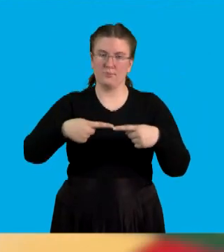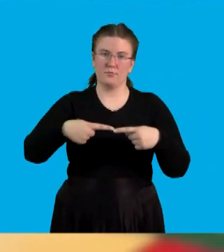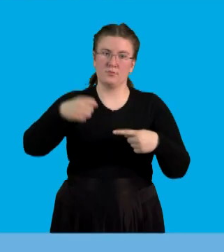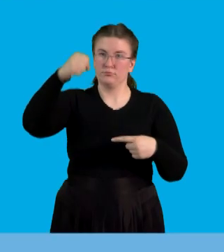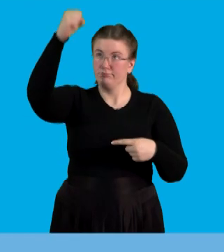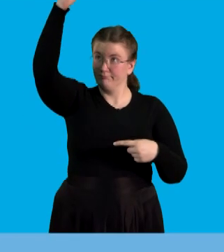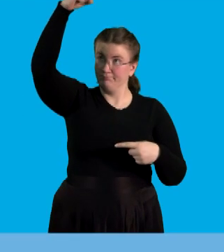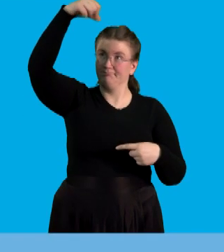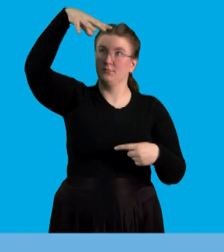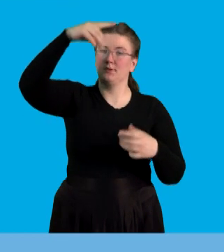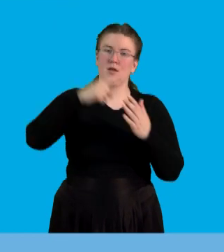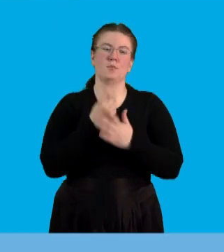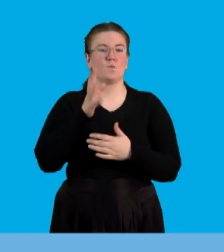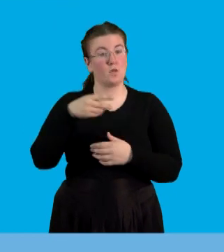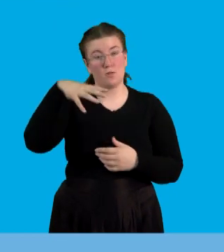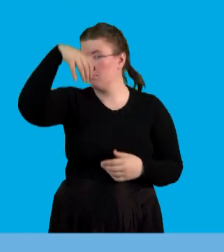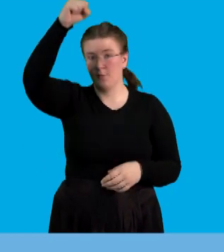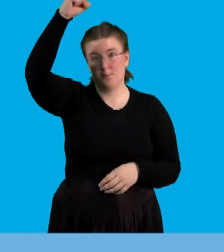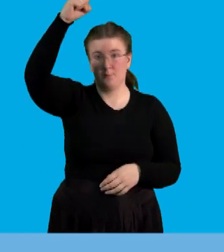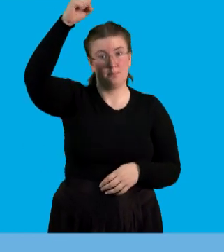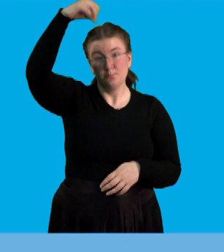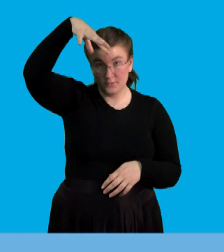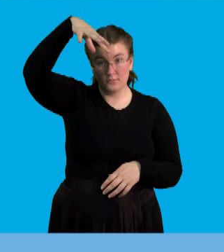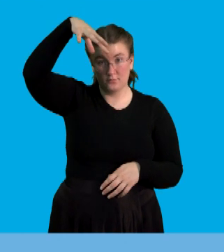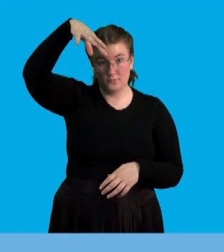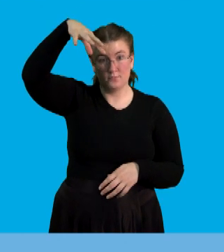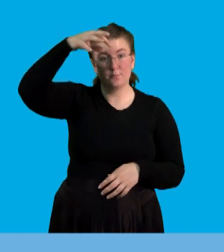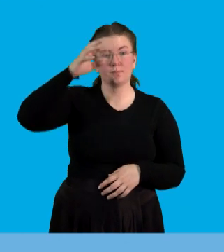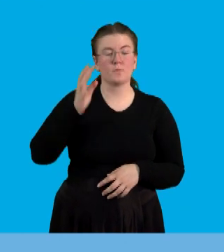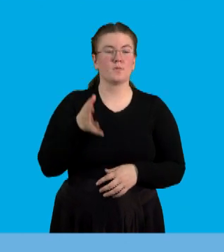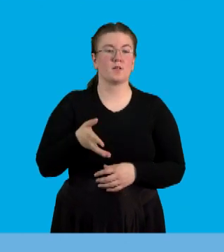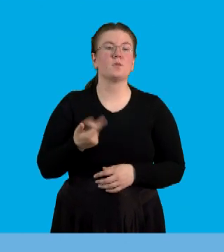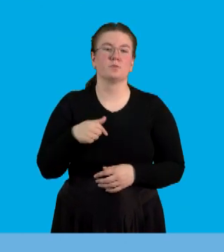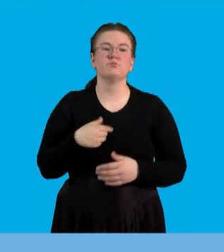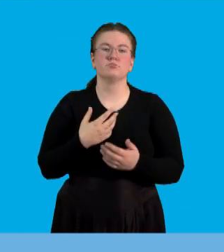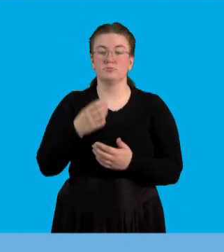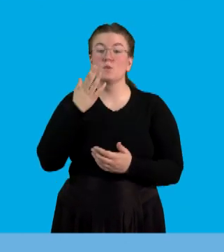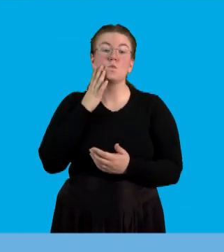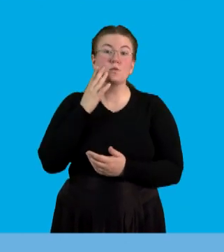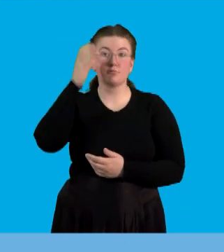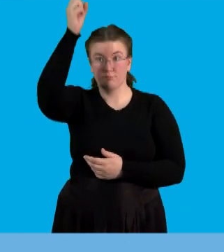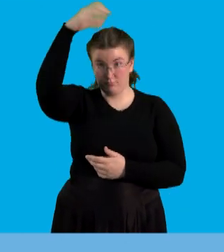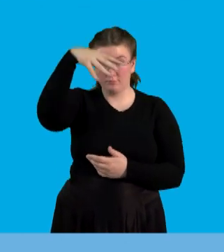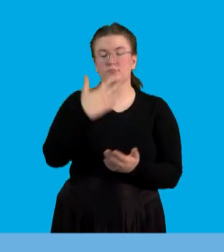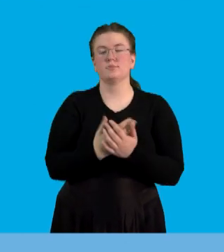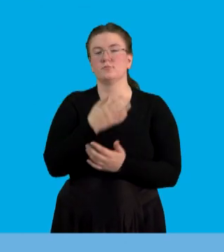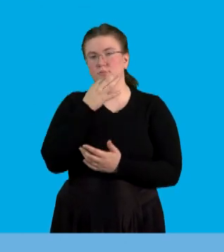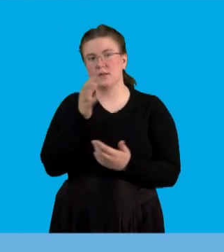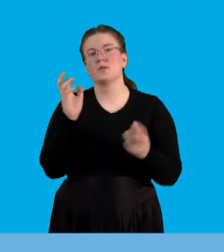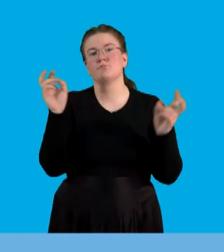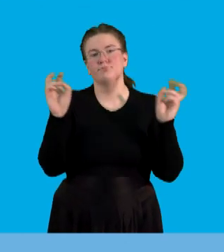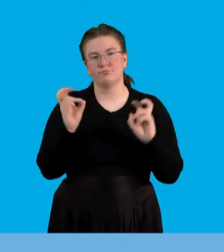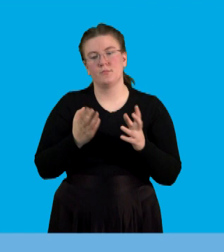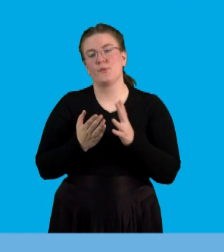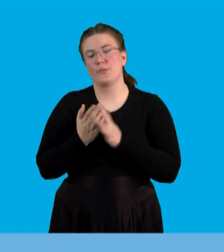then we can clearly say that electric current, it did indeed pass through this particular device. So we can say that an